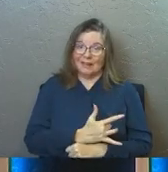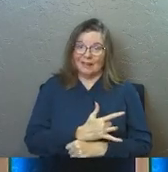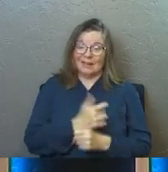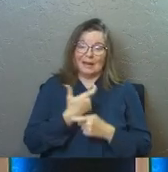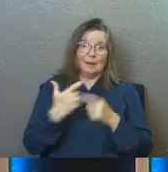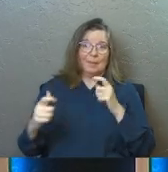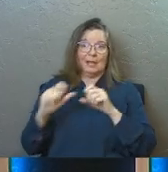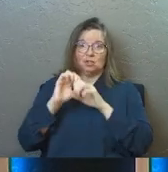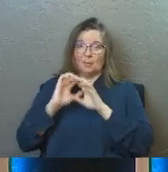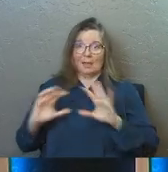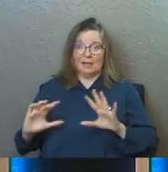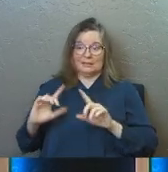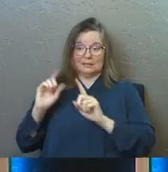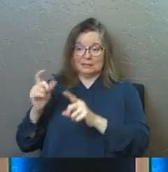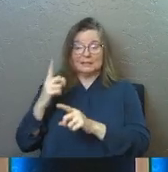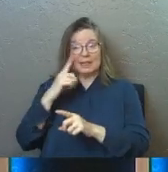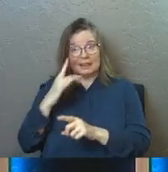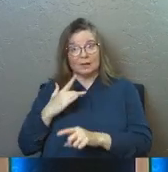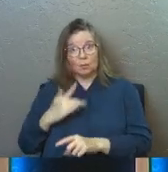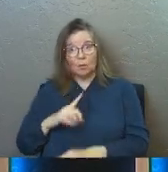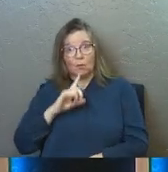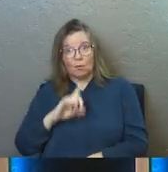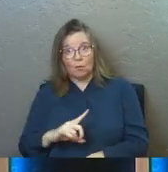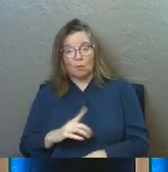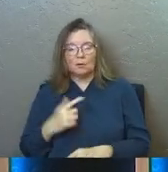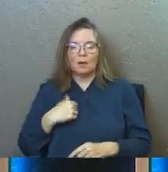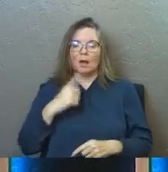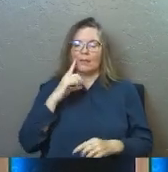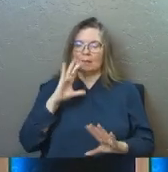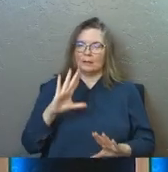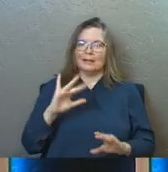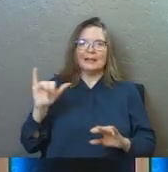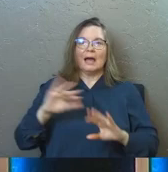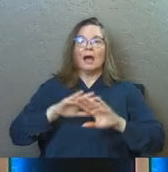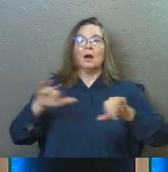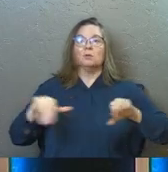blessings in the midst of that? Because I think we are. The